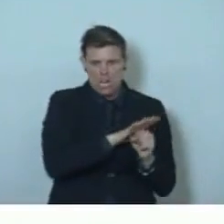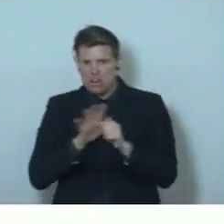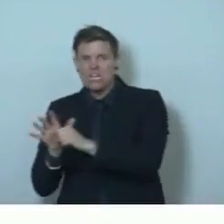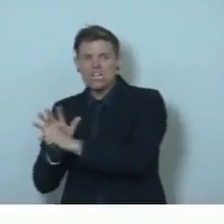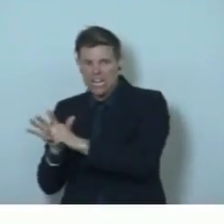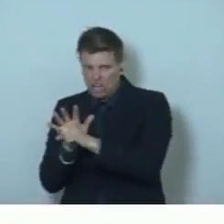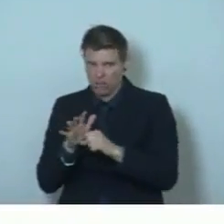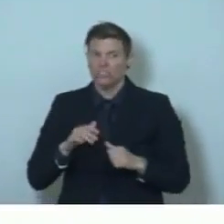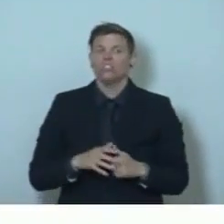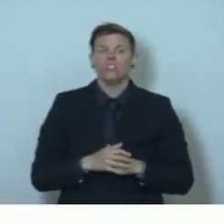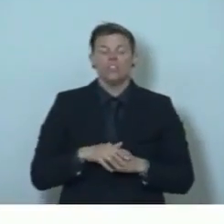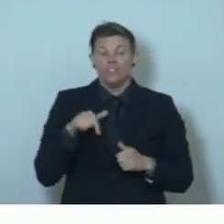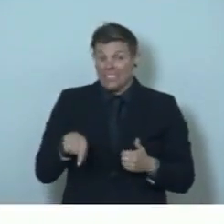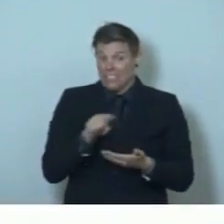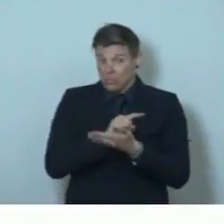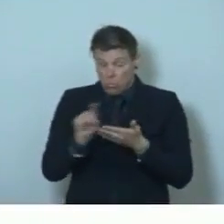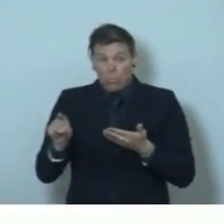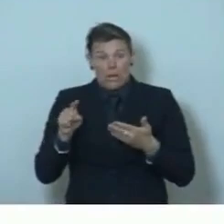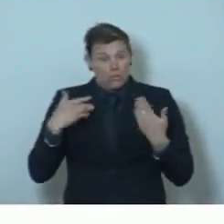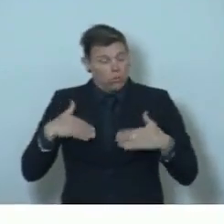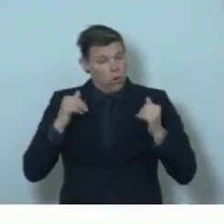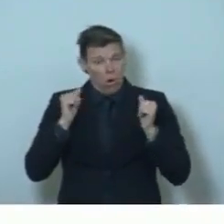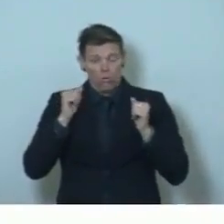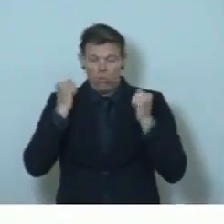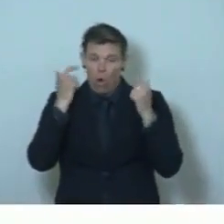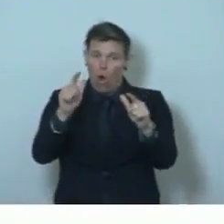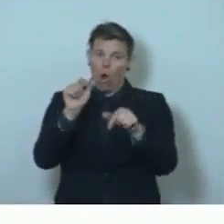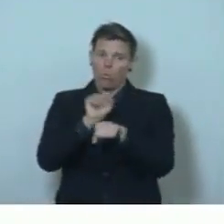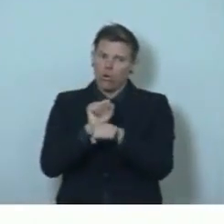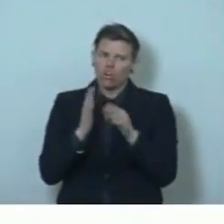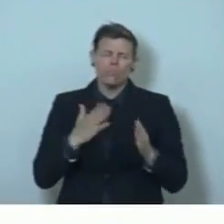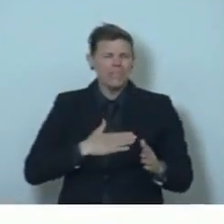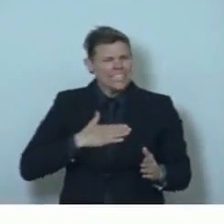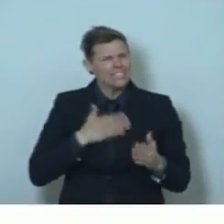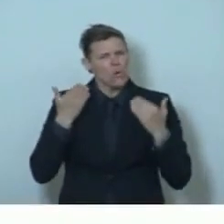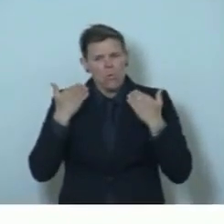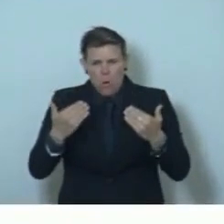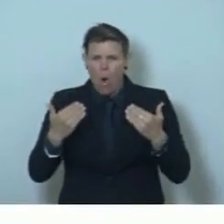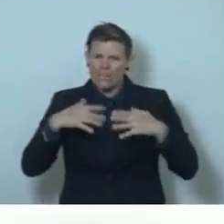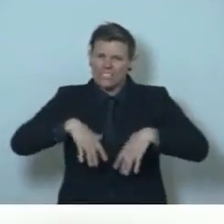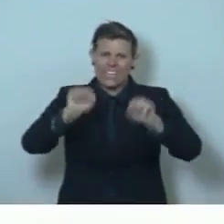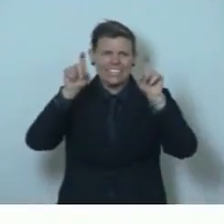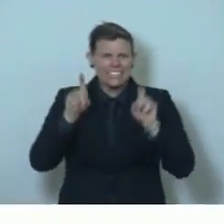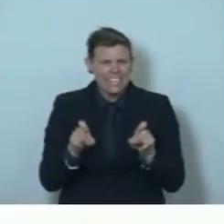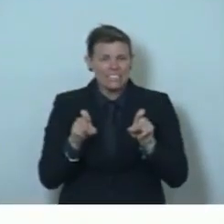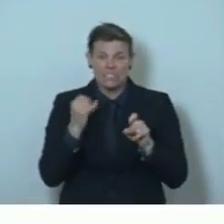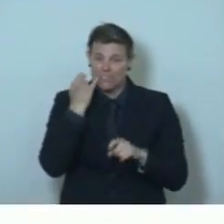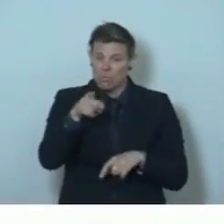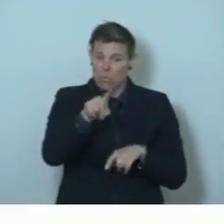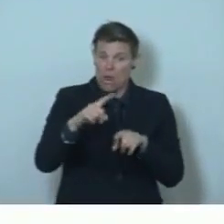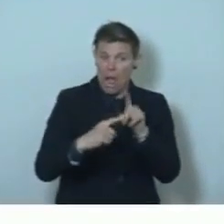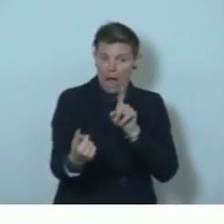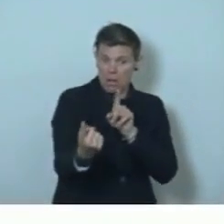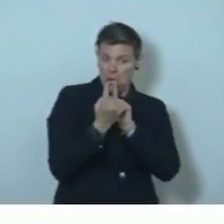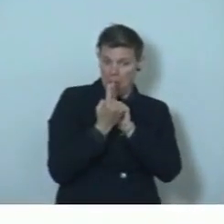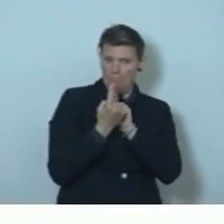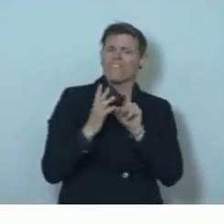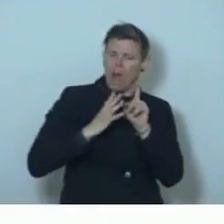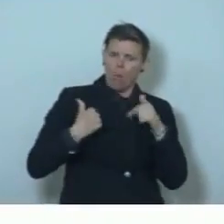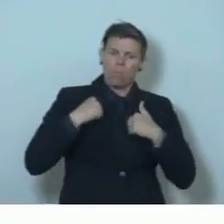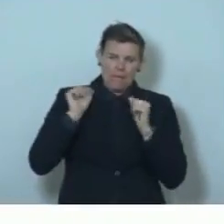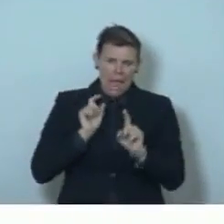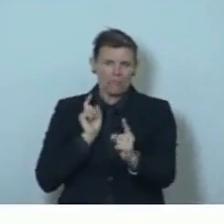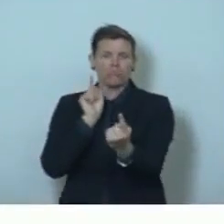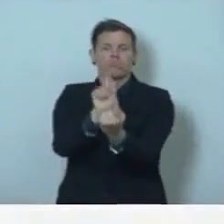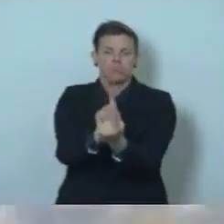week is all workers, please get tested. If you can't come to us, we will come to you. Thank you. And as we're getting